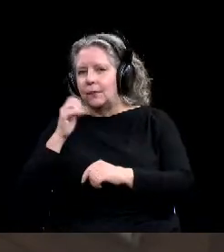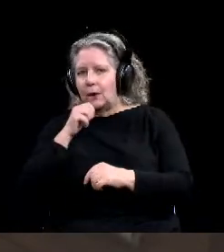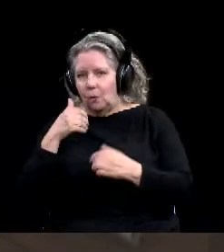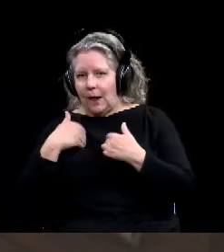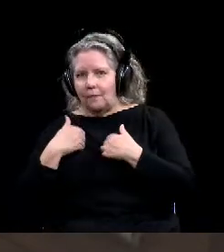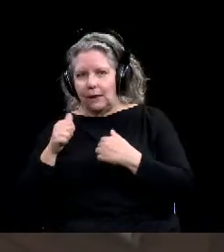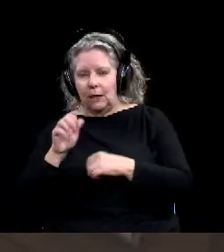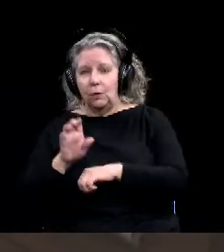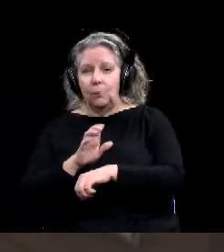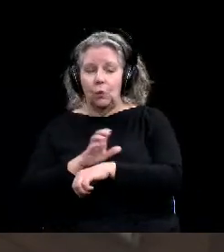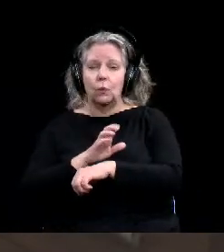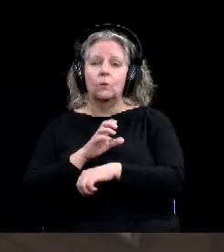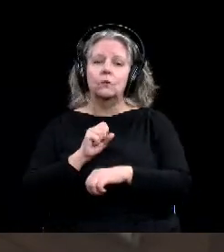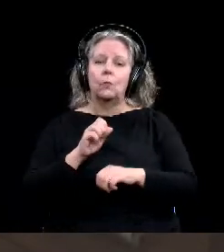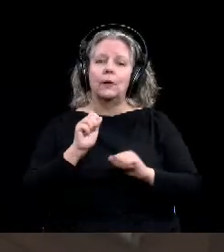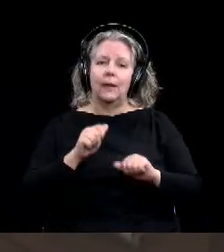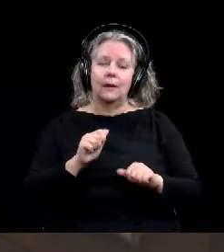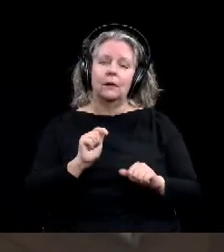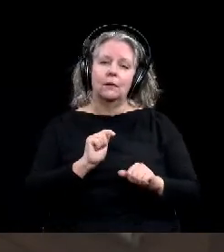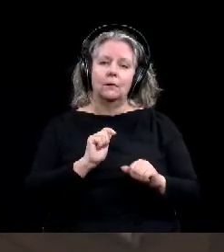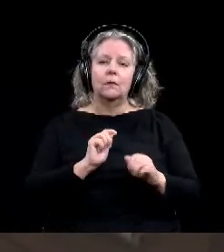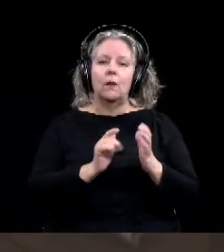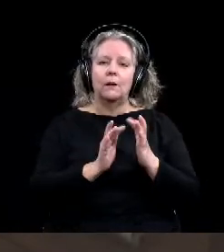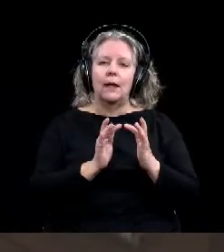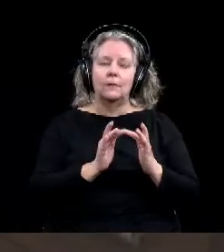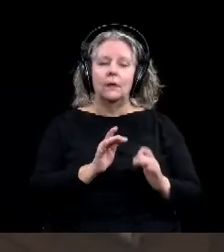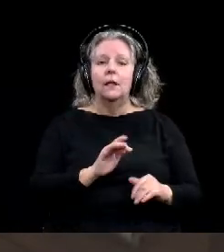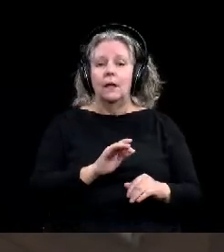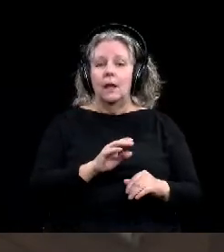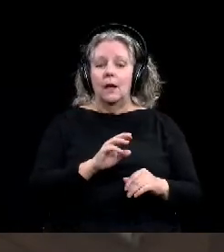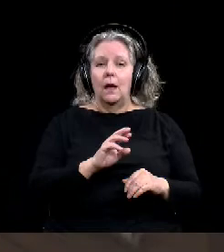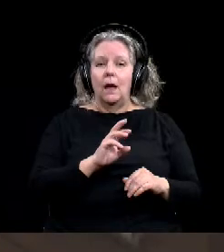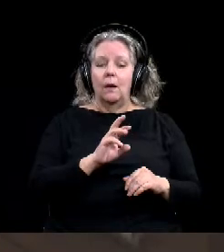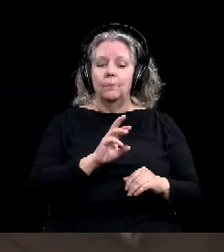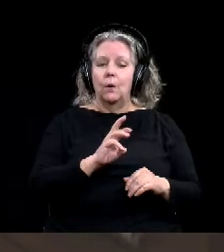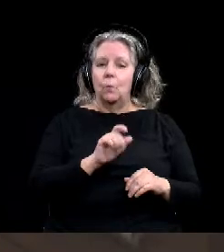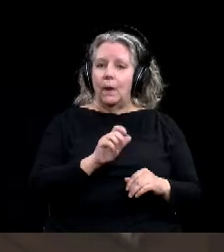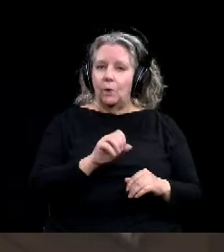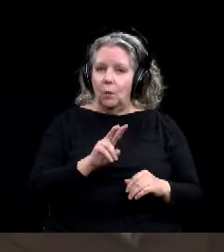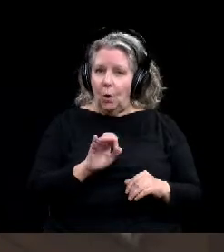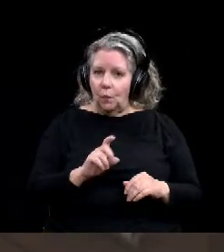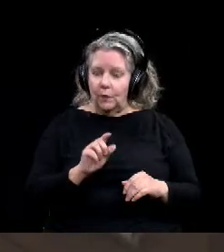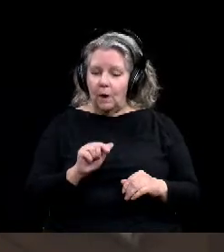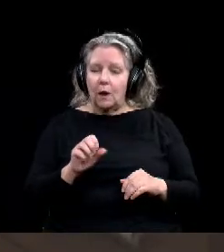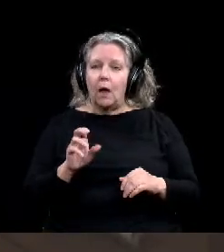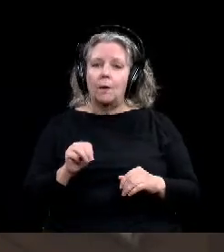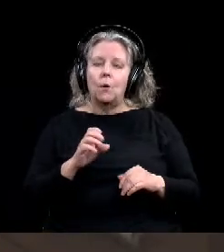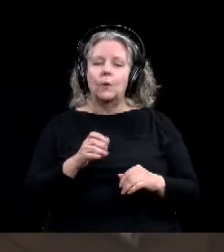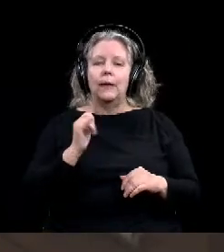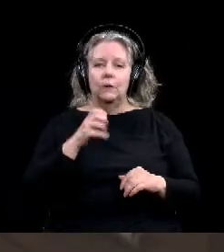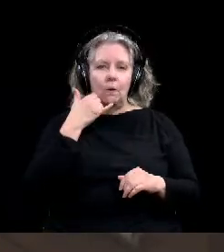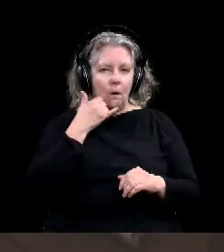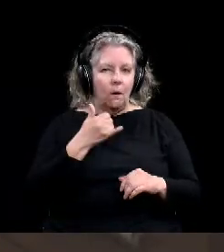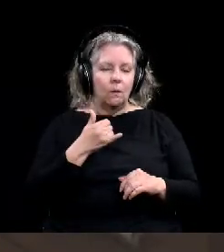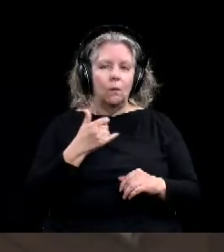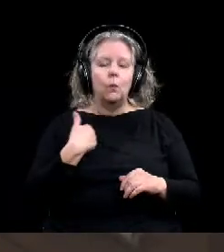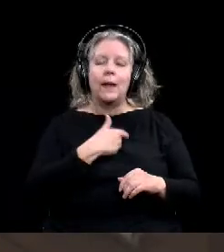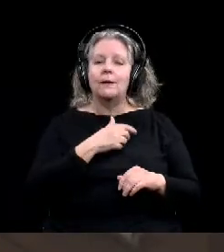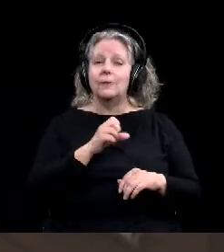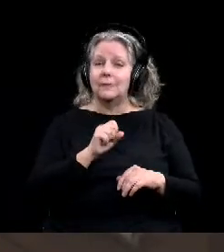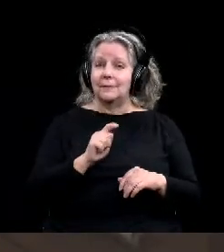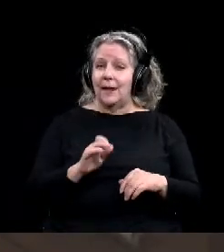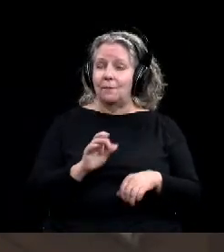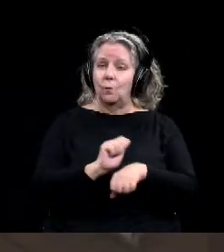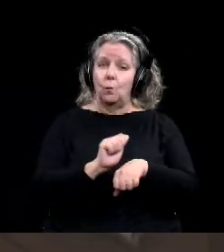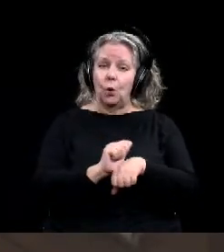254-750-1890. We have a call center staff working evening and weekend hours to schedule appointments every week. There